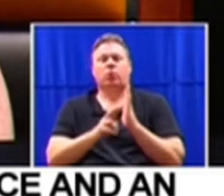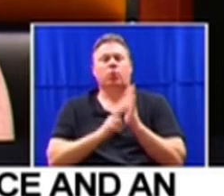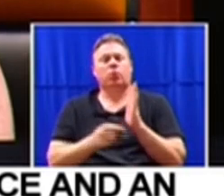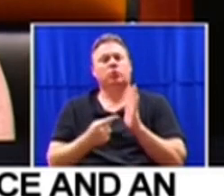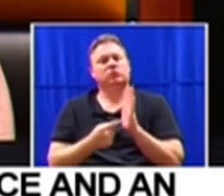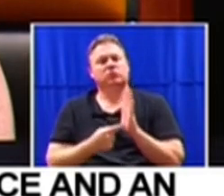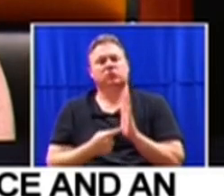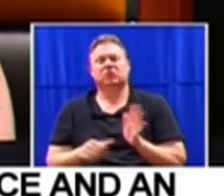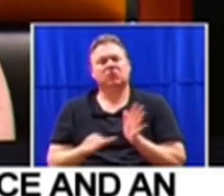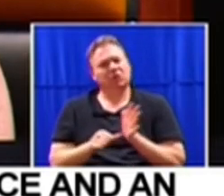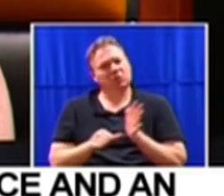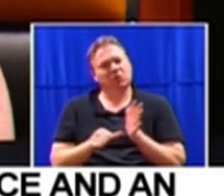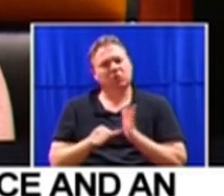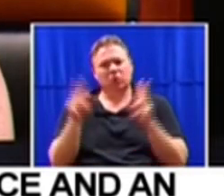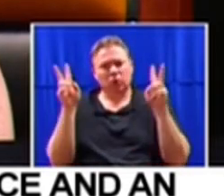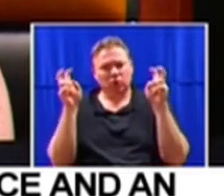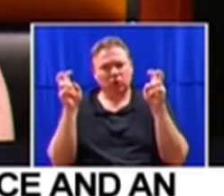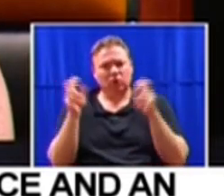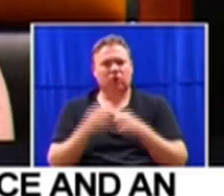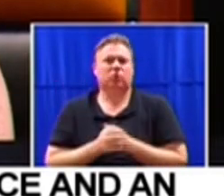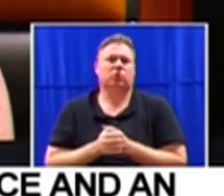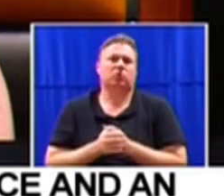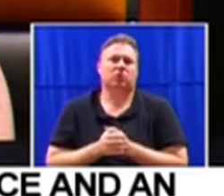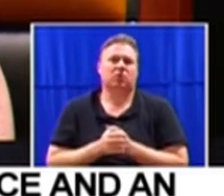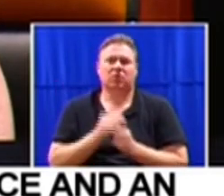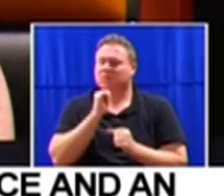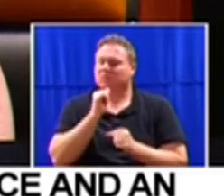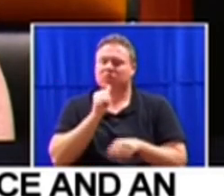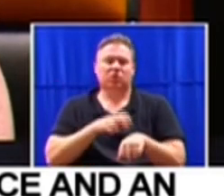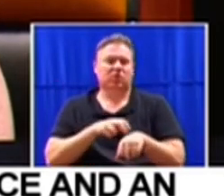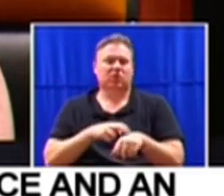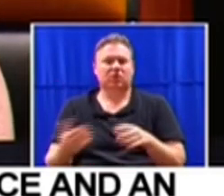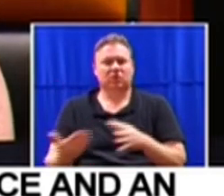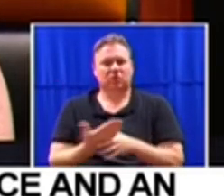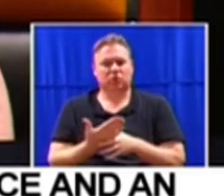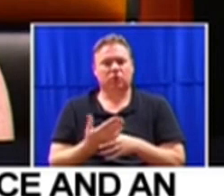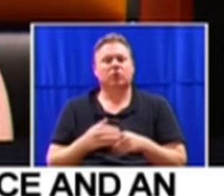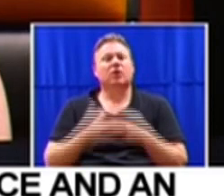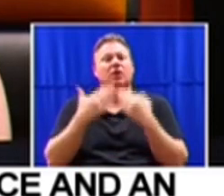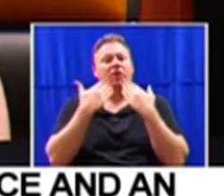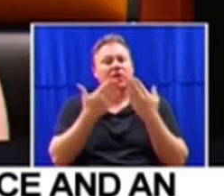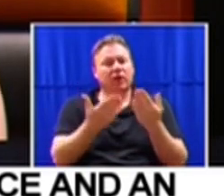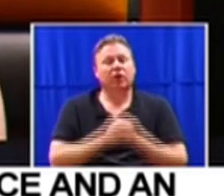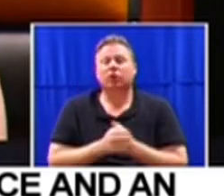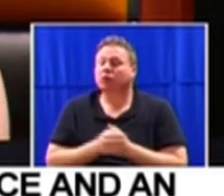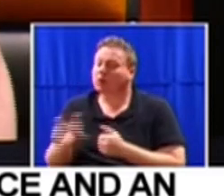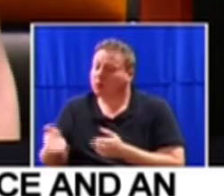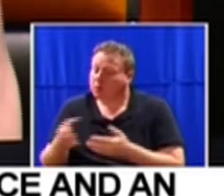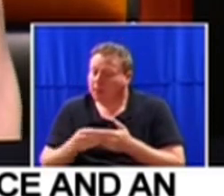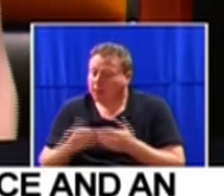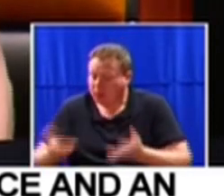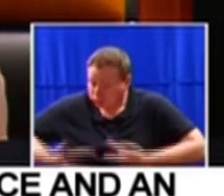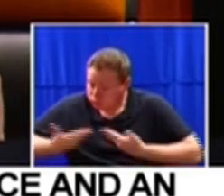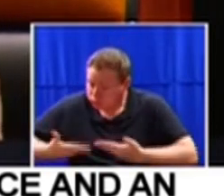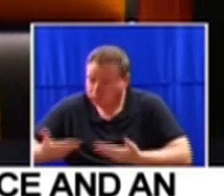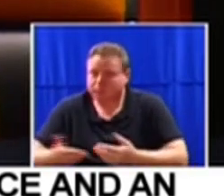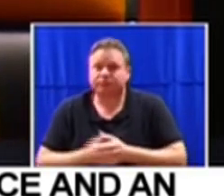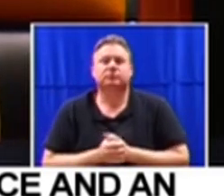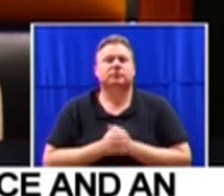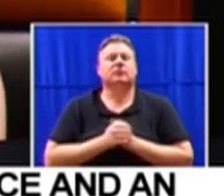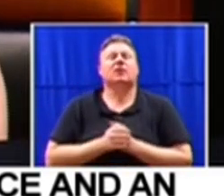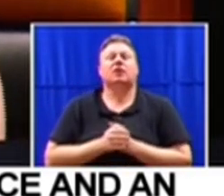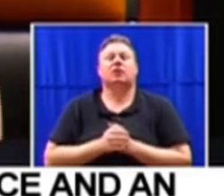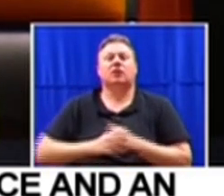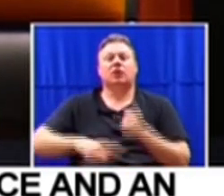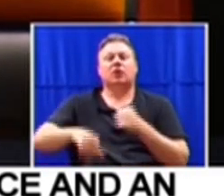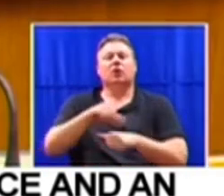we are discussing now. We don't need the interruptions. Thank you, Mekharube. Continue. The social contract